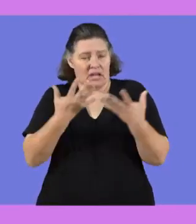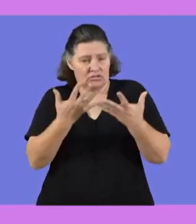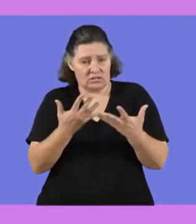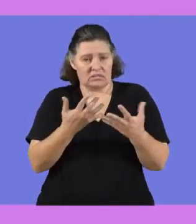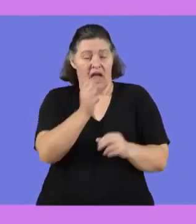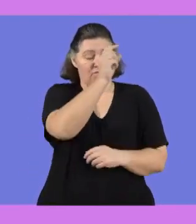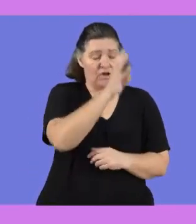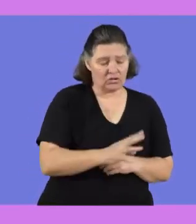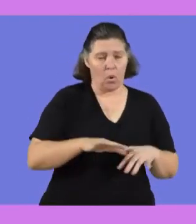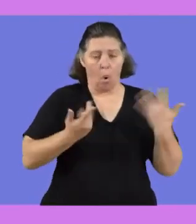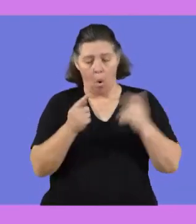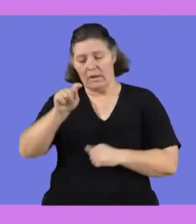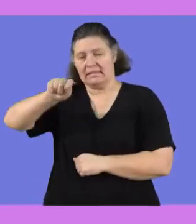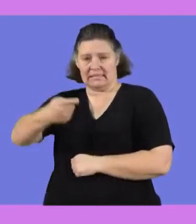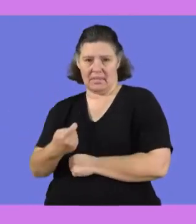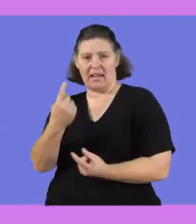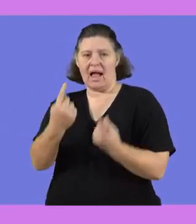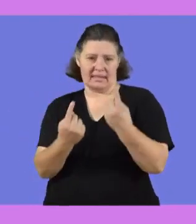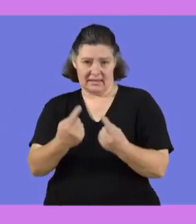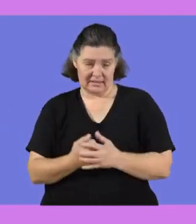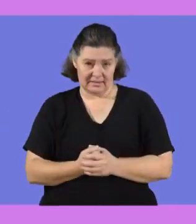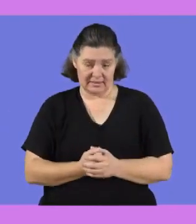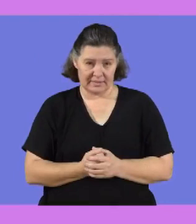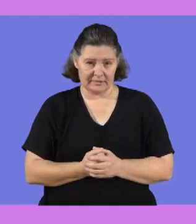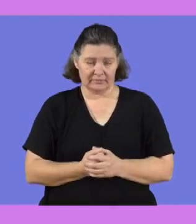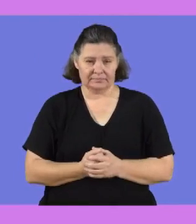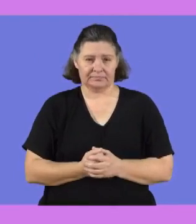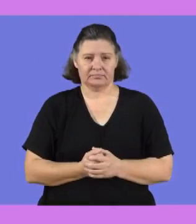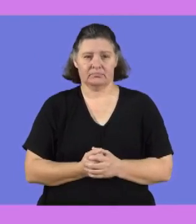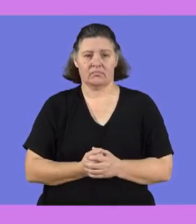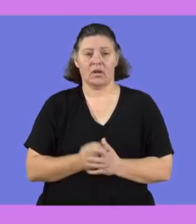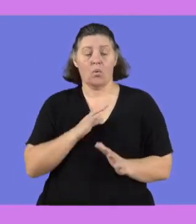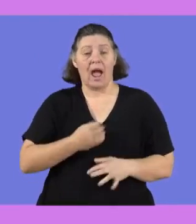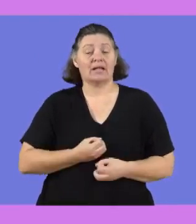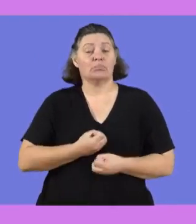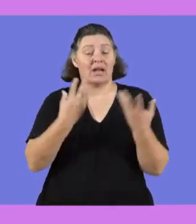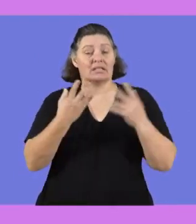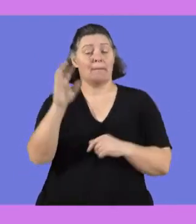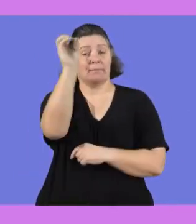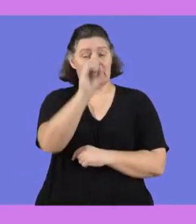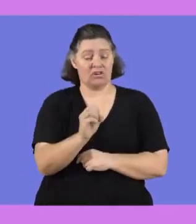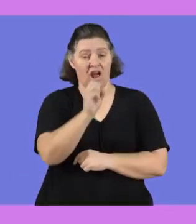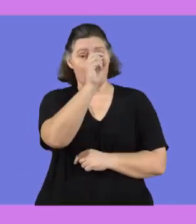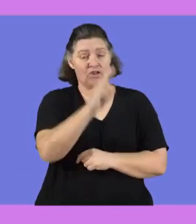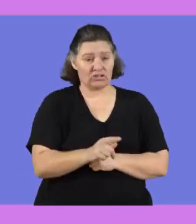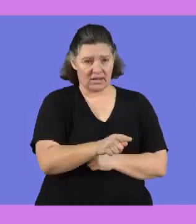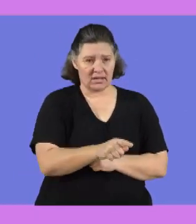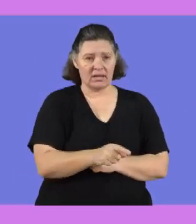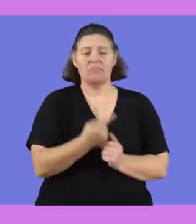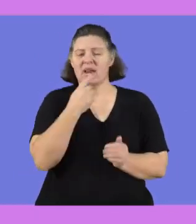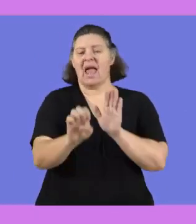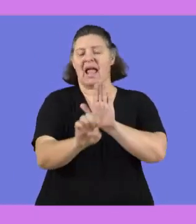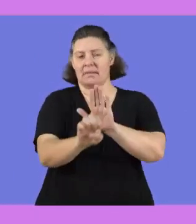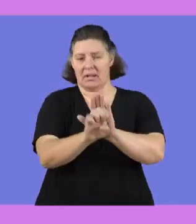expressed as a fraction and a decimal. So as we express the percentage as a fraction and